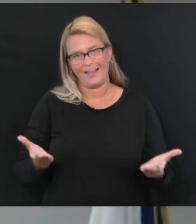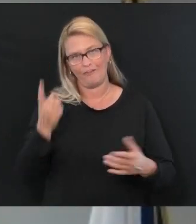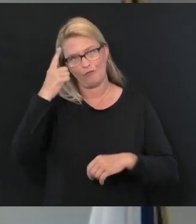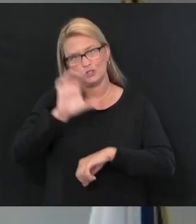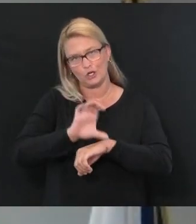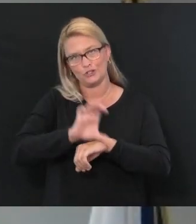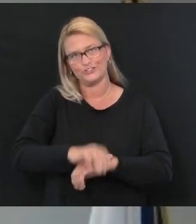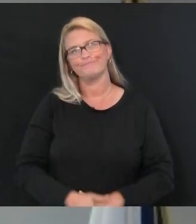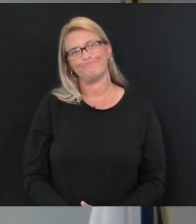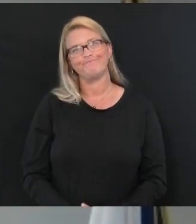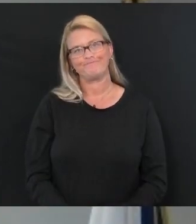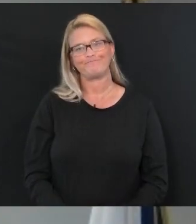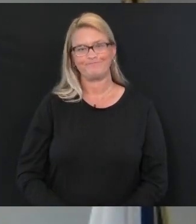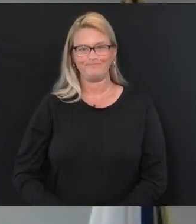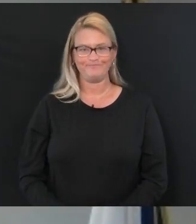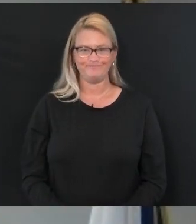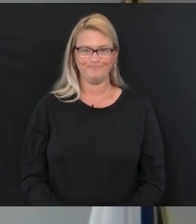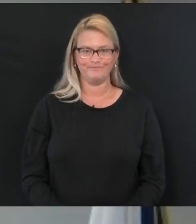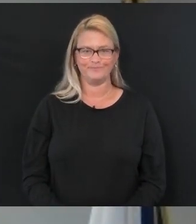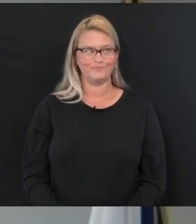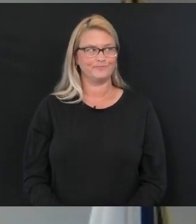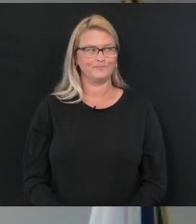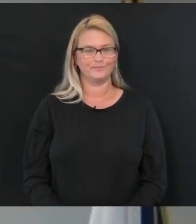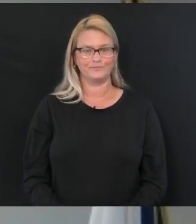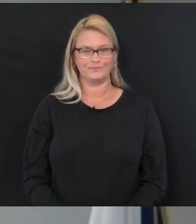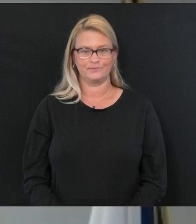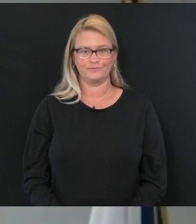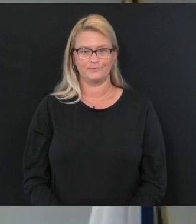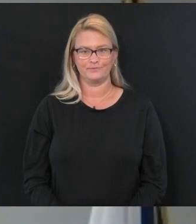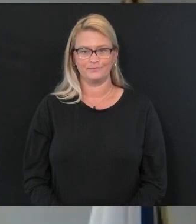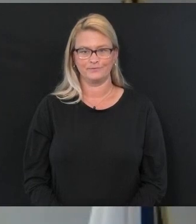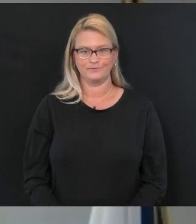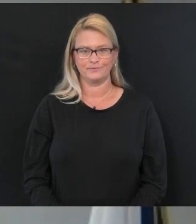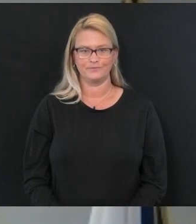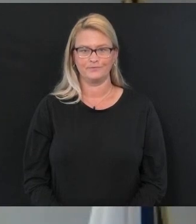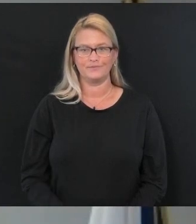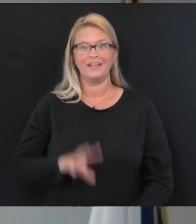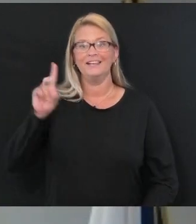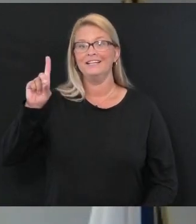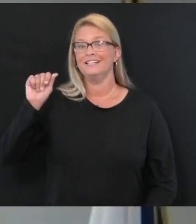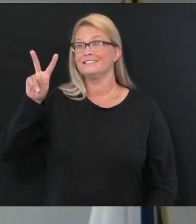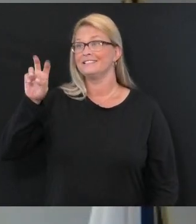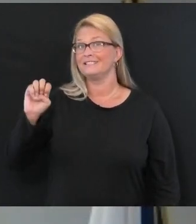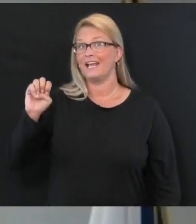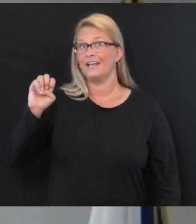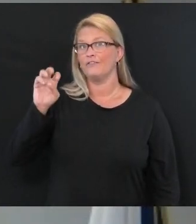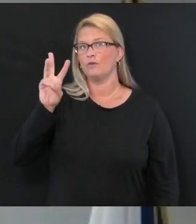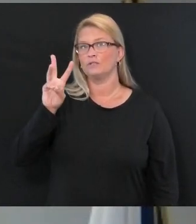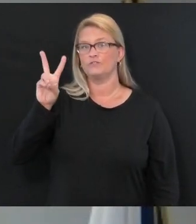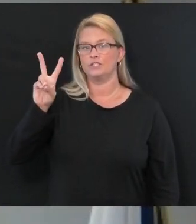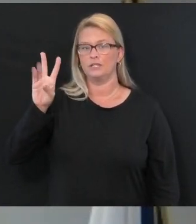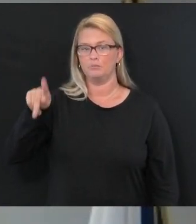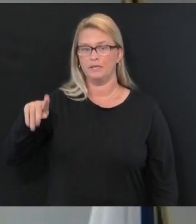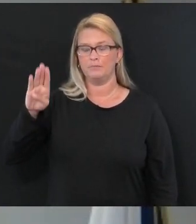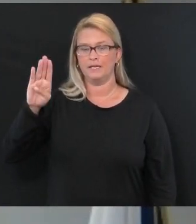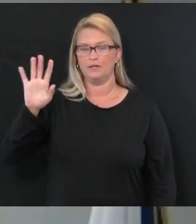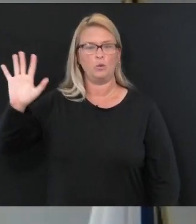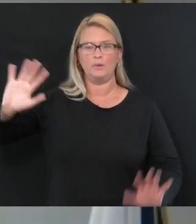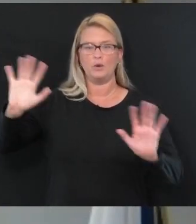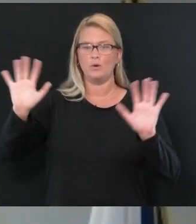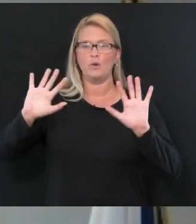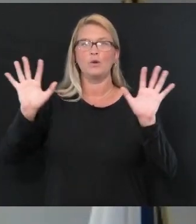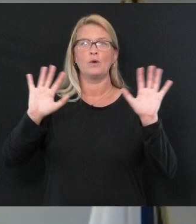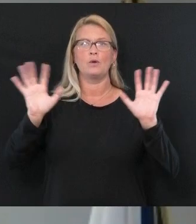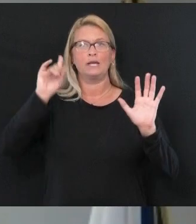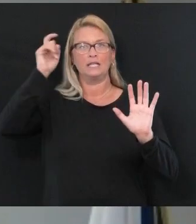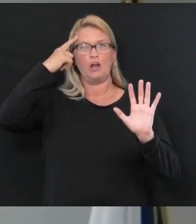members. All right, thank you, Taylor. Next, we'll go to Dave Mistich with West Virginia Public Broadcasting. Hi, Governor. Hi,